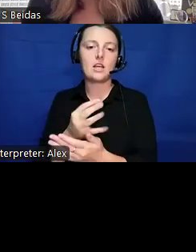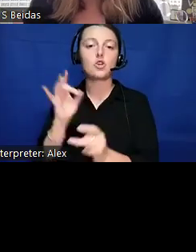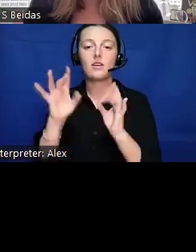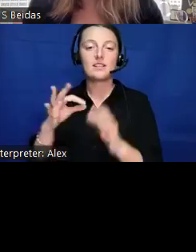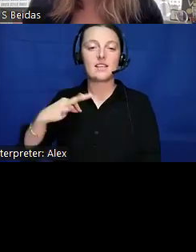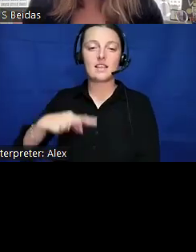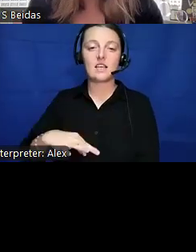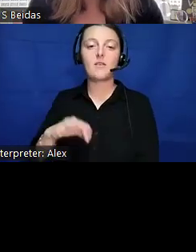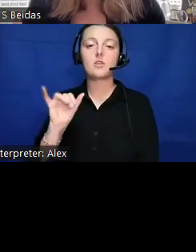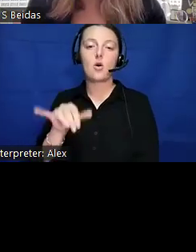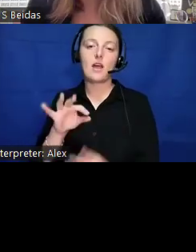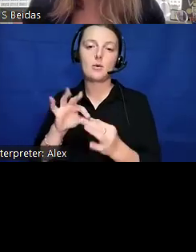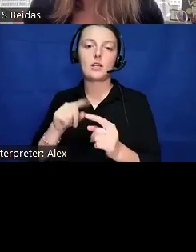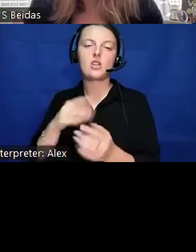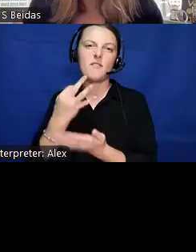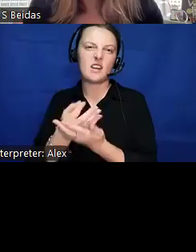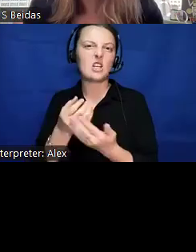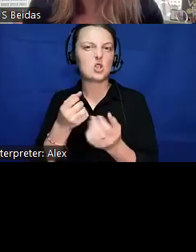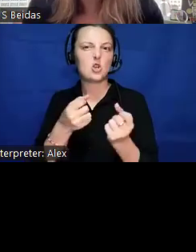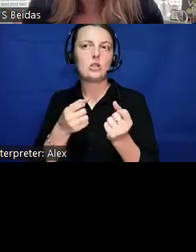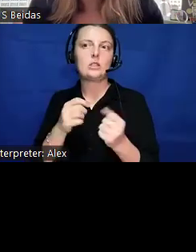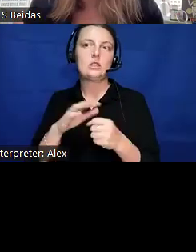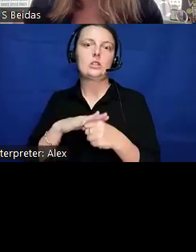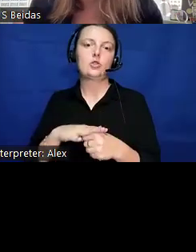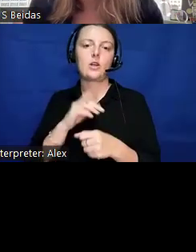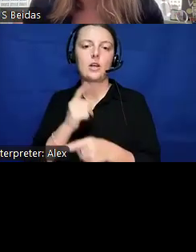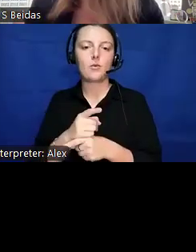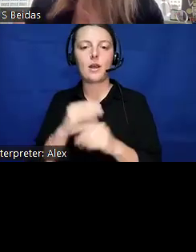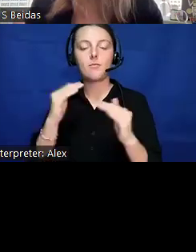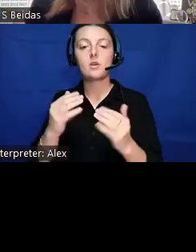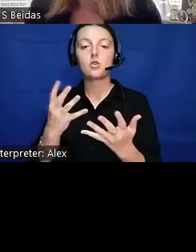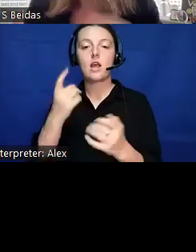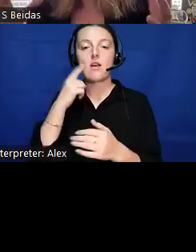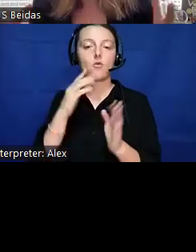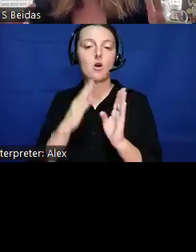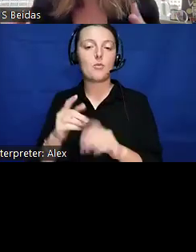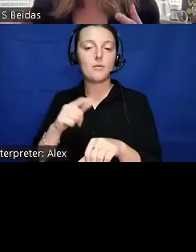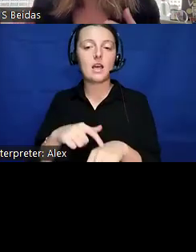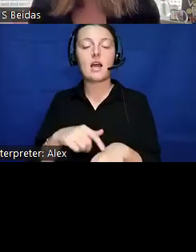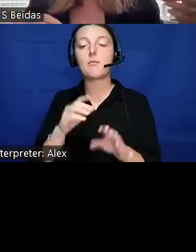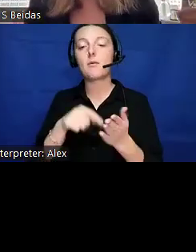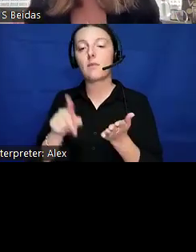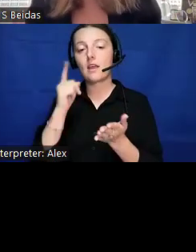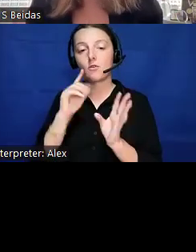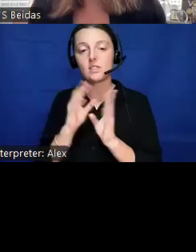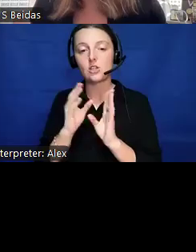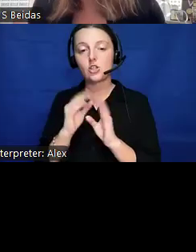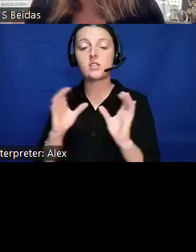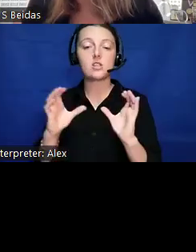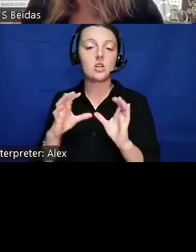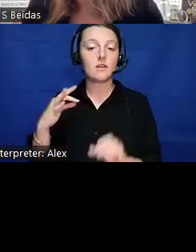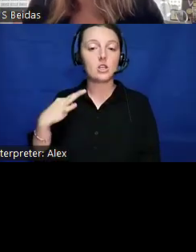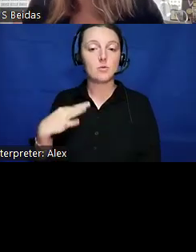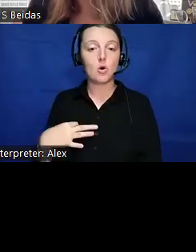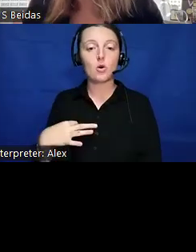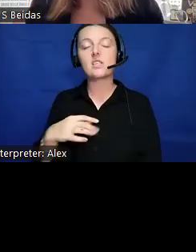So desire for prep time, paying for sessions, certification bonus. And some of those ideas are actually what went